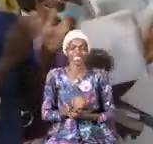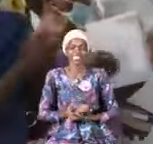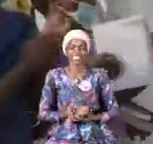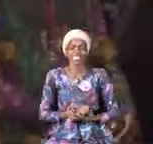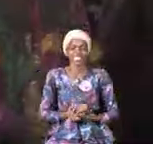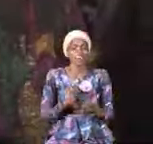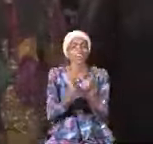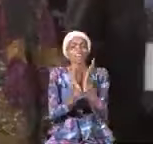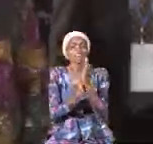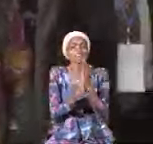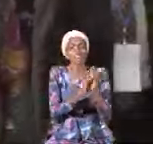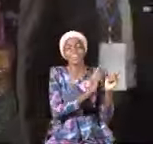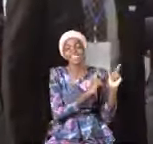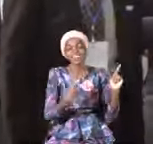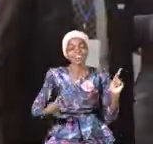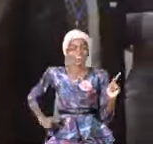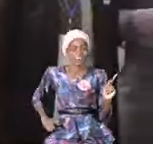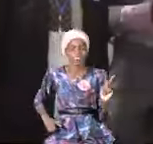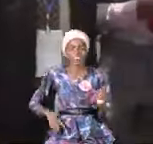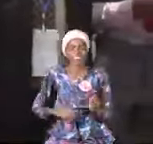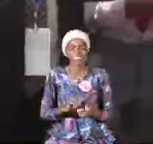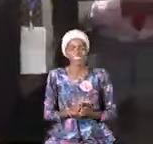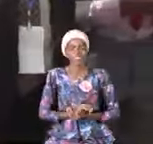Praise the Lord.